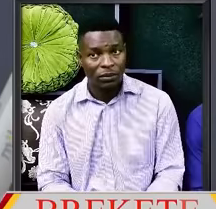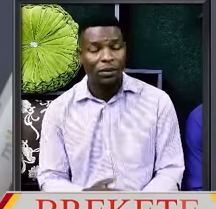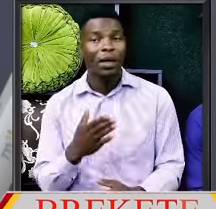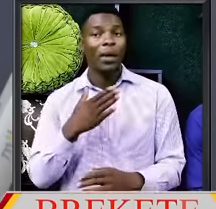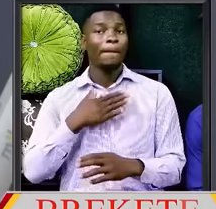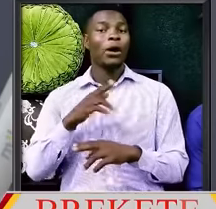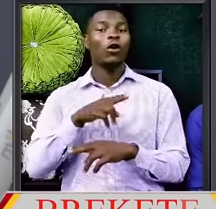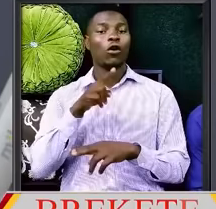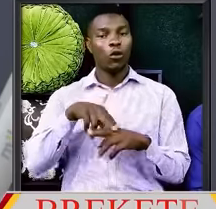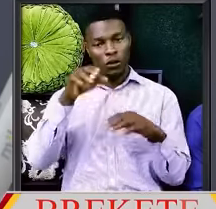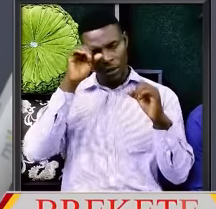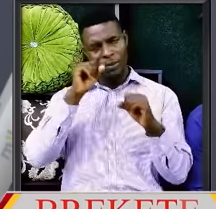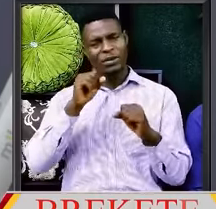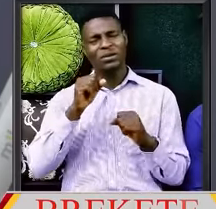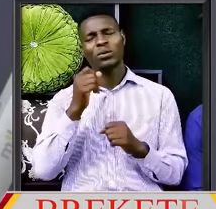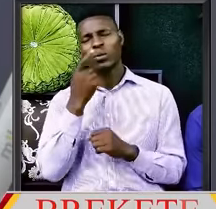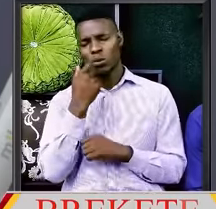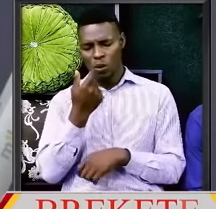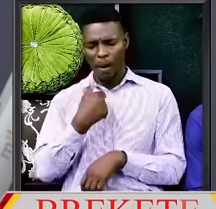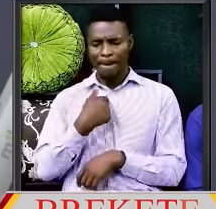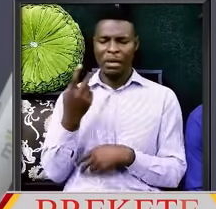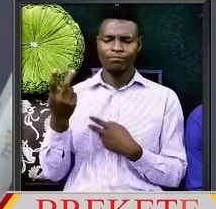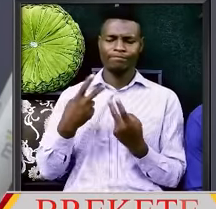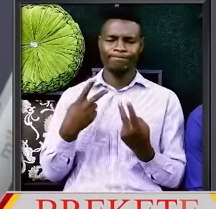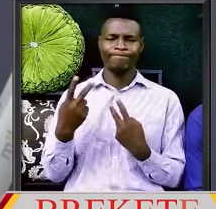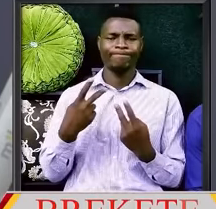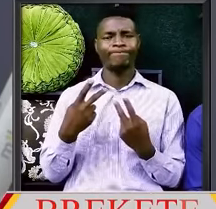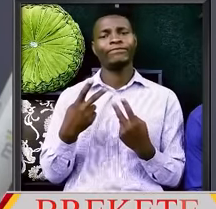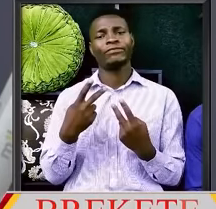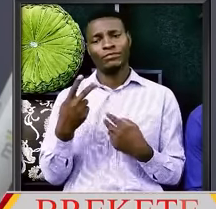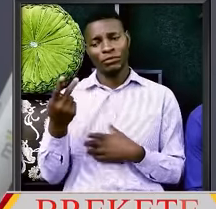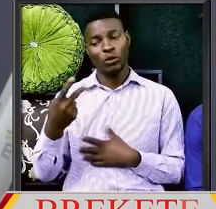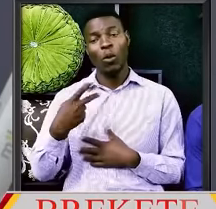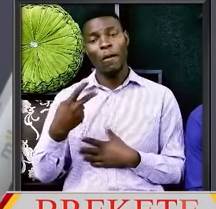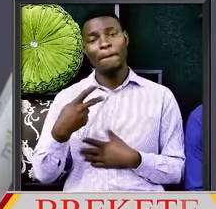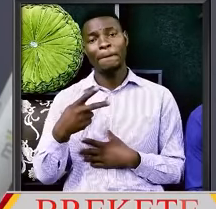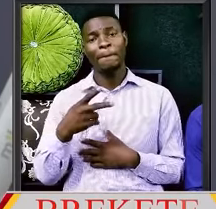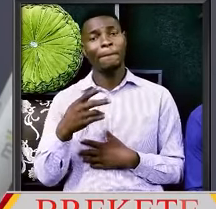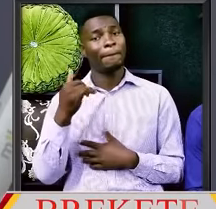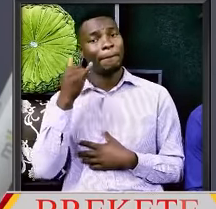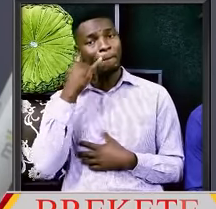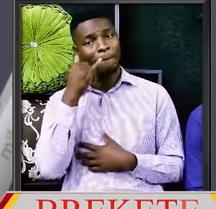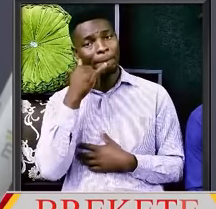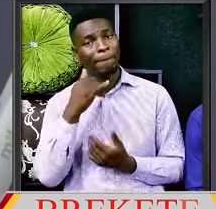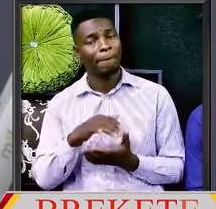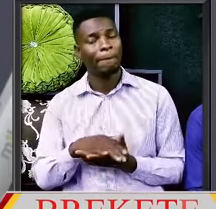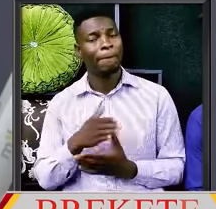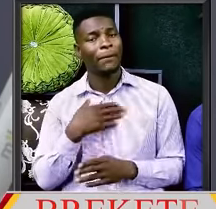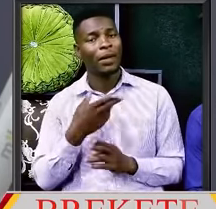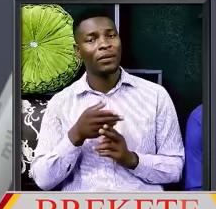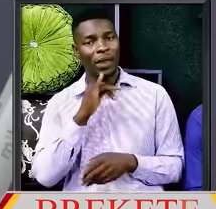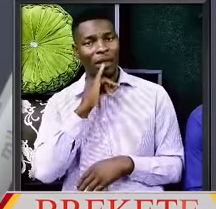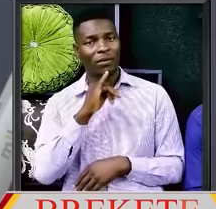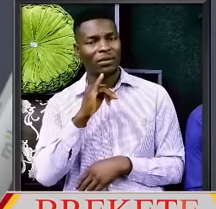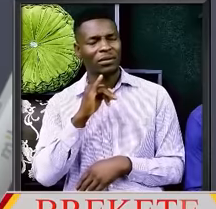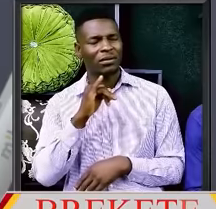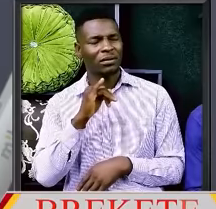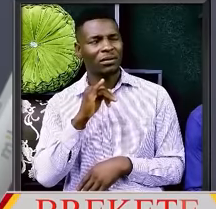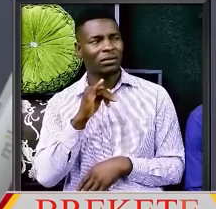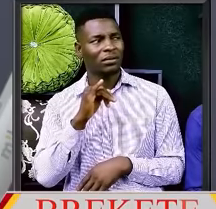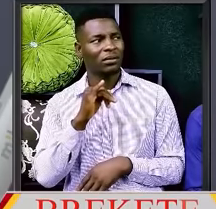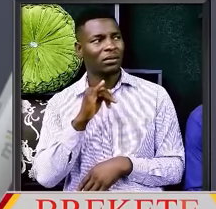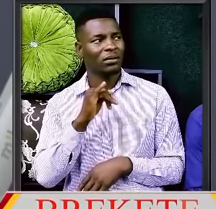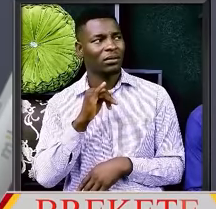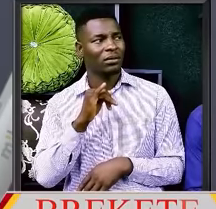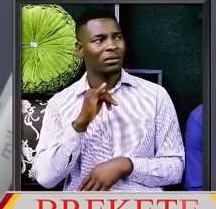Good morning, Ordinary President. Now, who me and I'm the Vano for radio and TV telephone? My name is Yemisi. I'm calling from